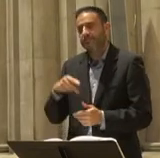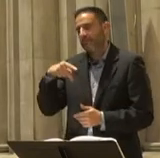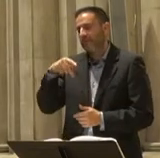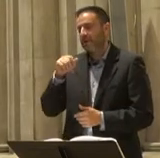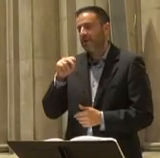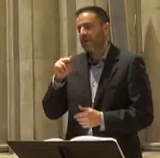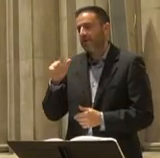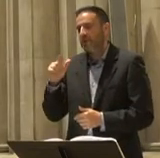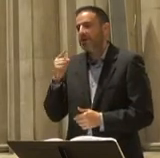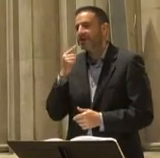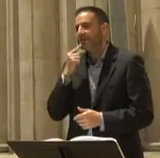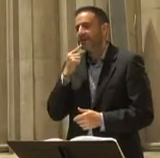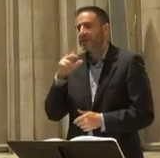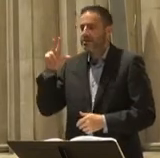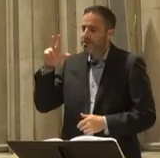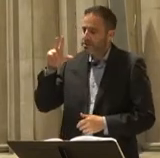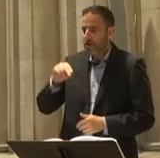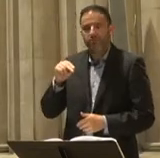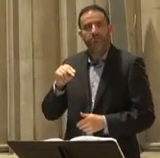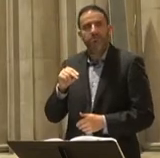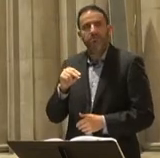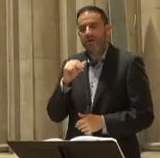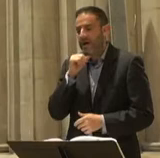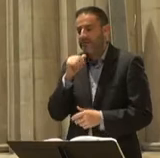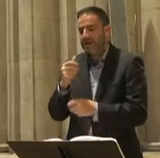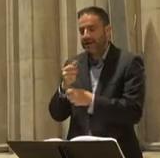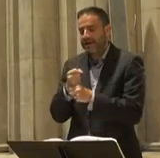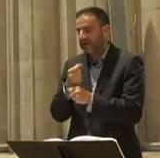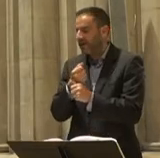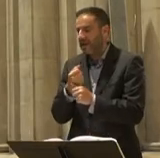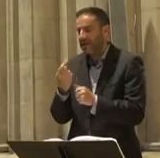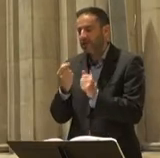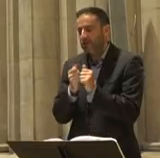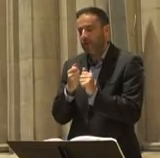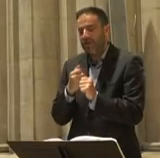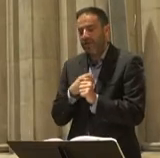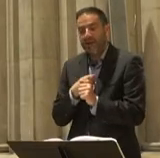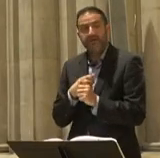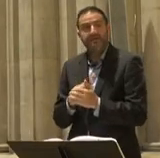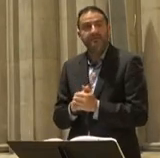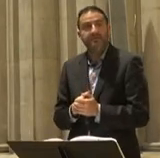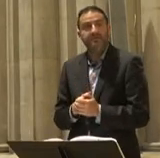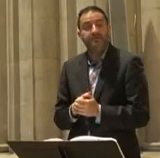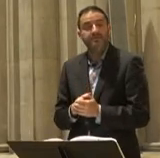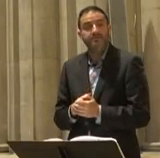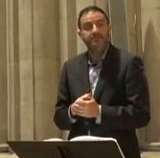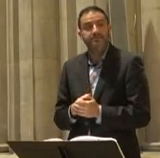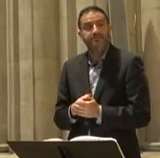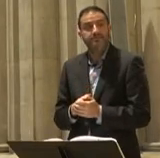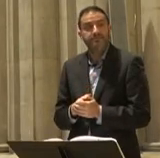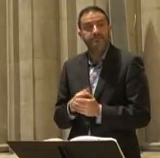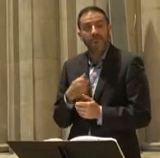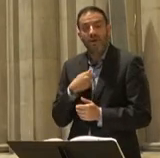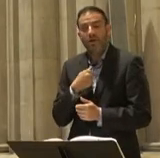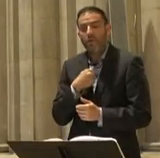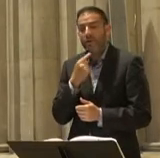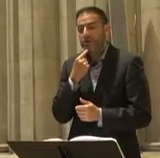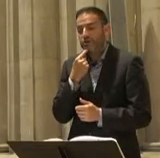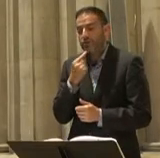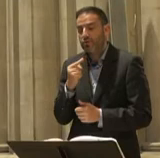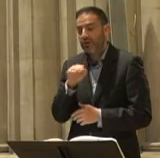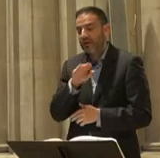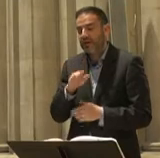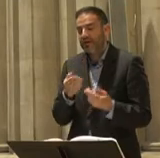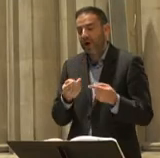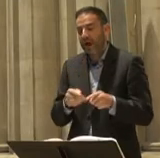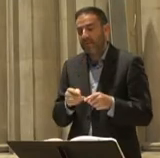said, absolutely not. I'm not taking anyone with me that's failed me before. And we're told, this never happens